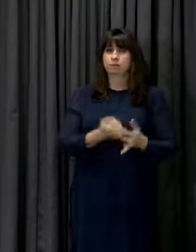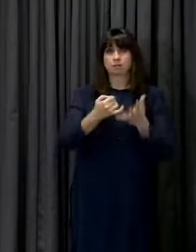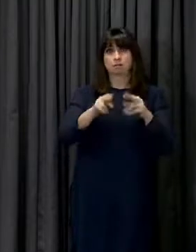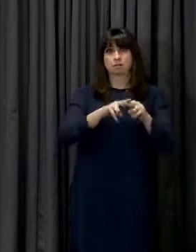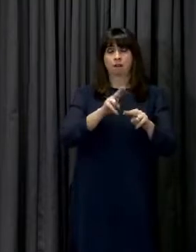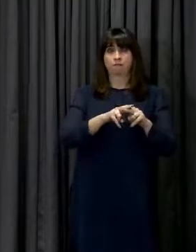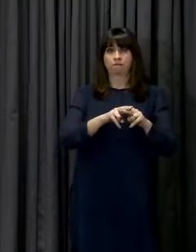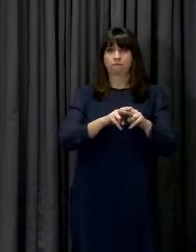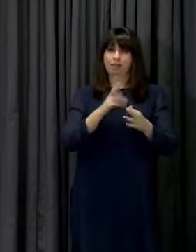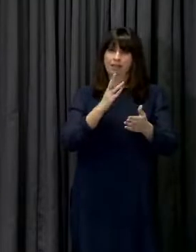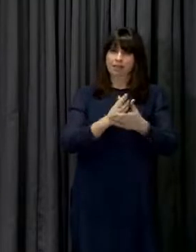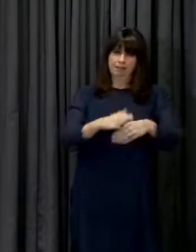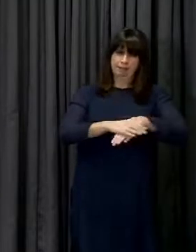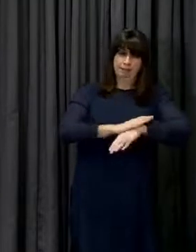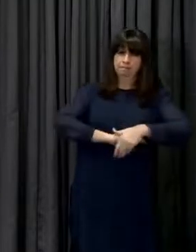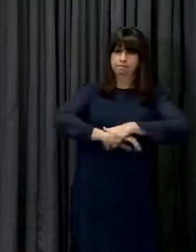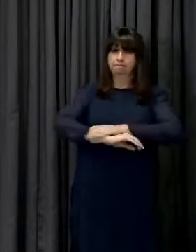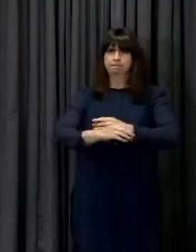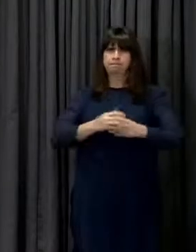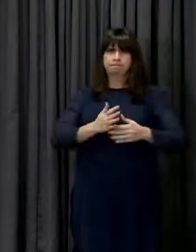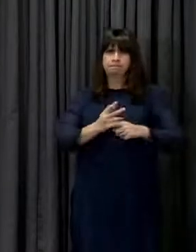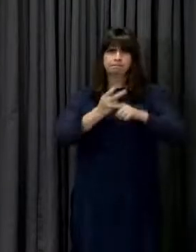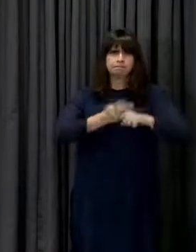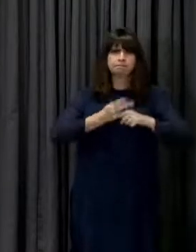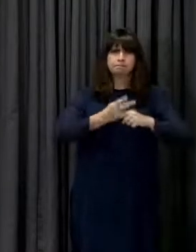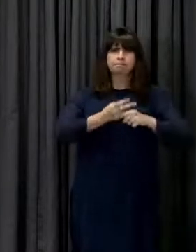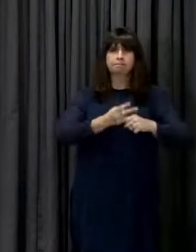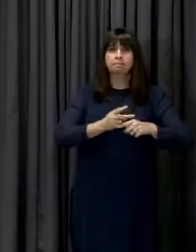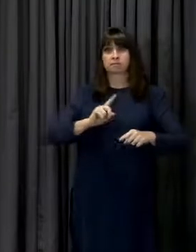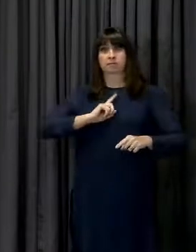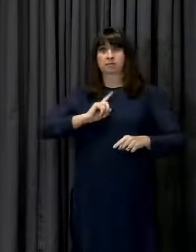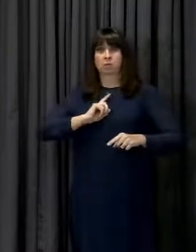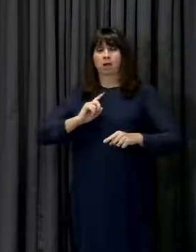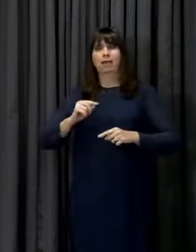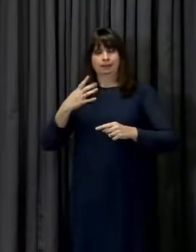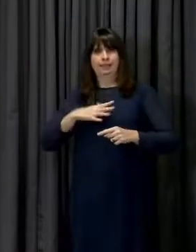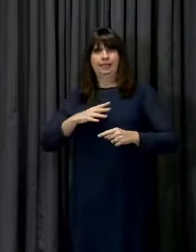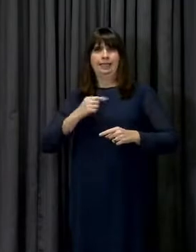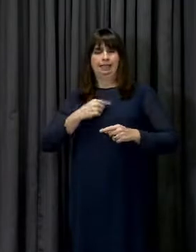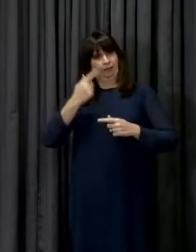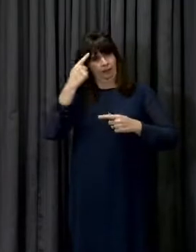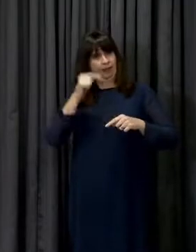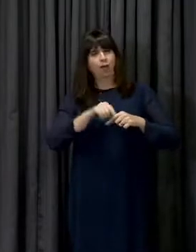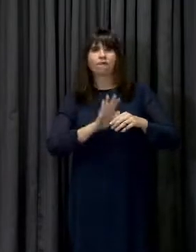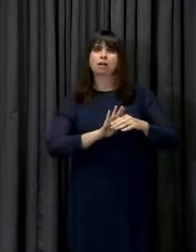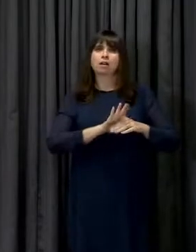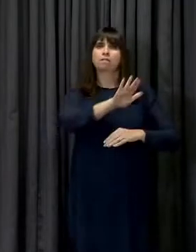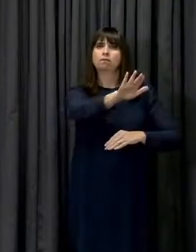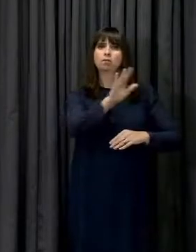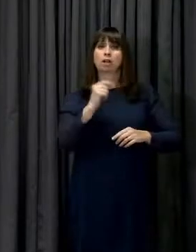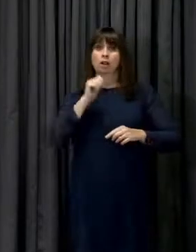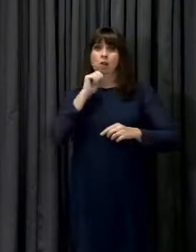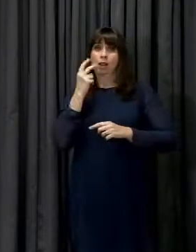and the need to invest in the future. That is why next year I will be investing a